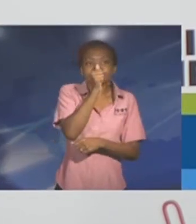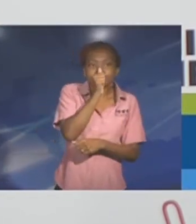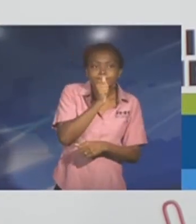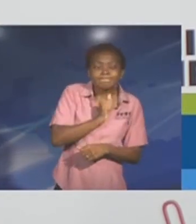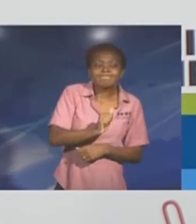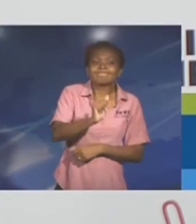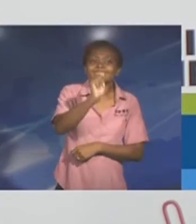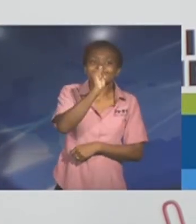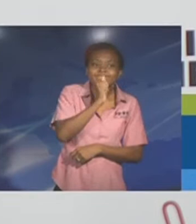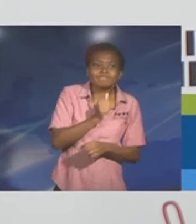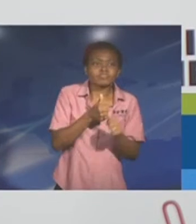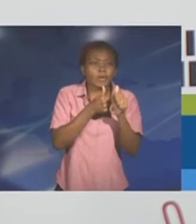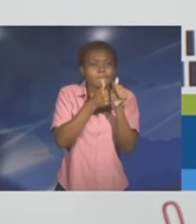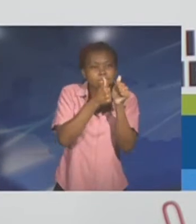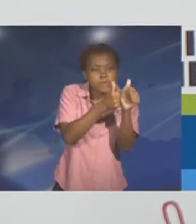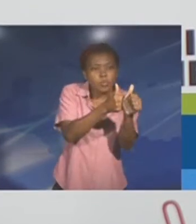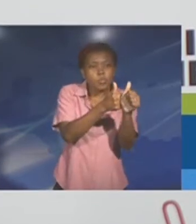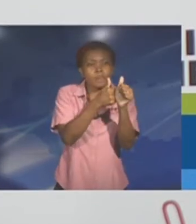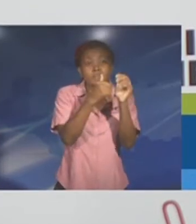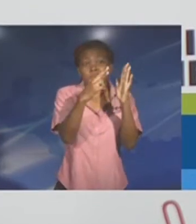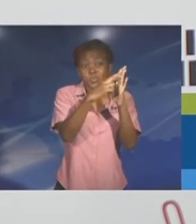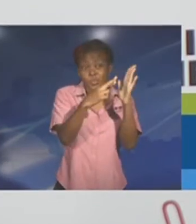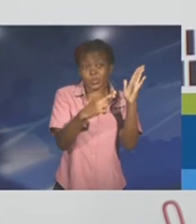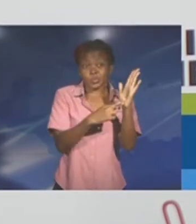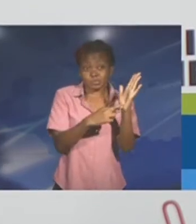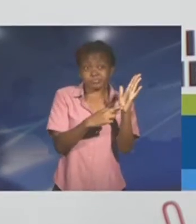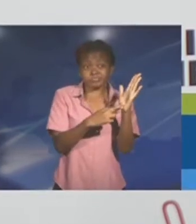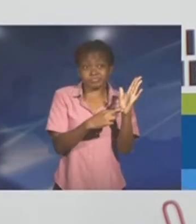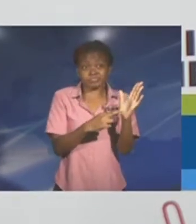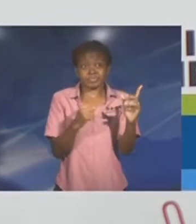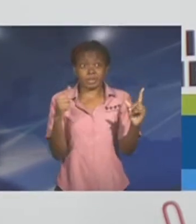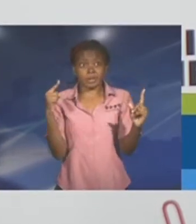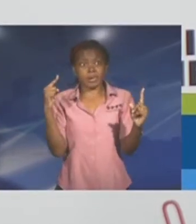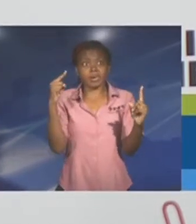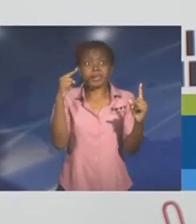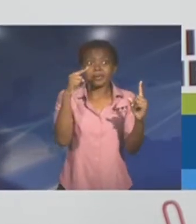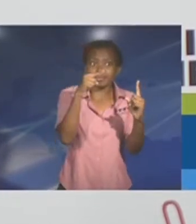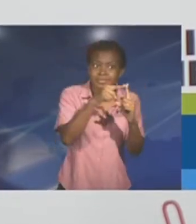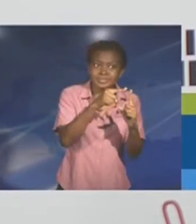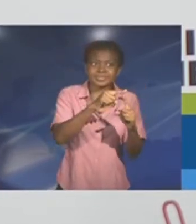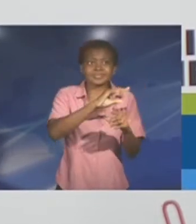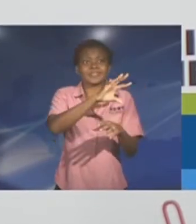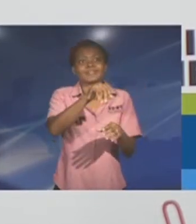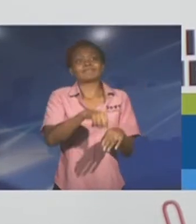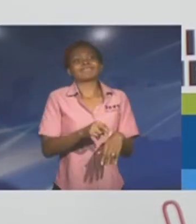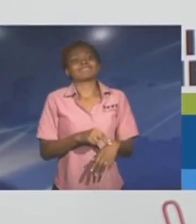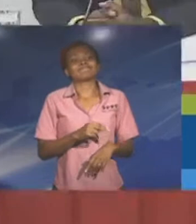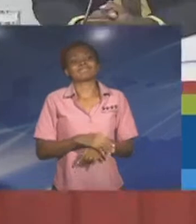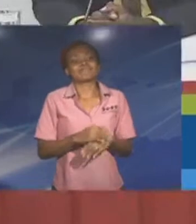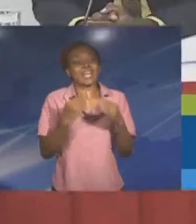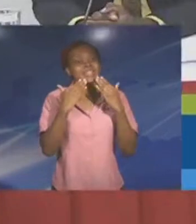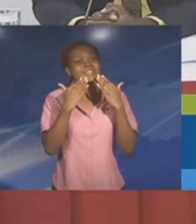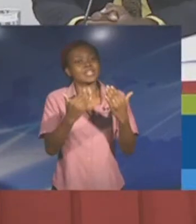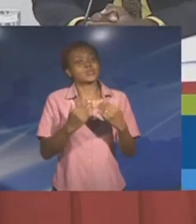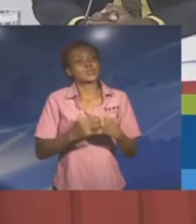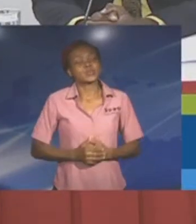applying the principles so that we can get ourselves back into equilibrium as quickly as possible. Thank you for the question.